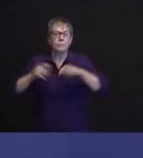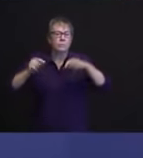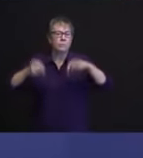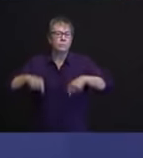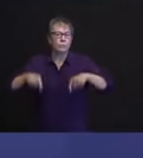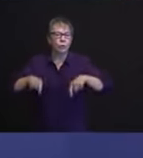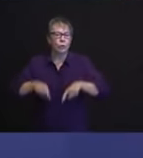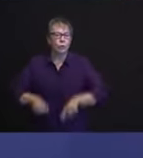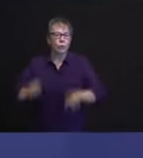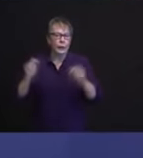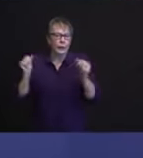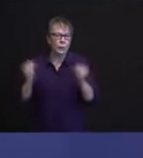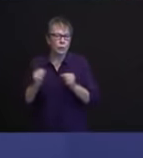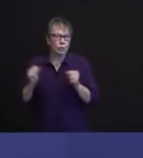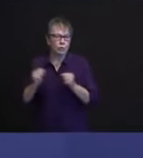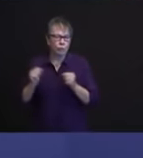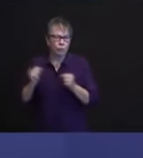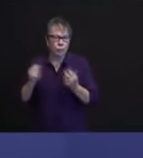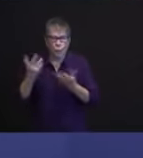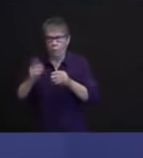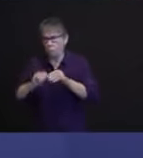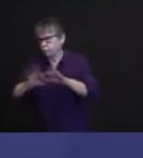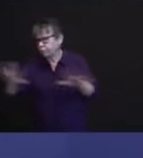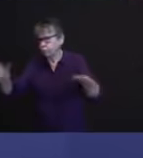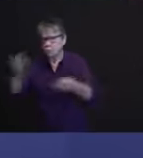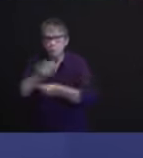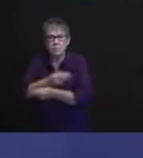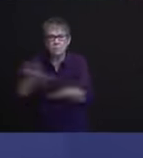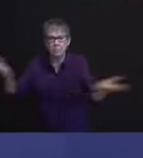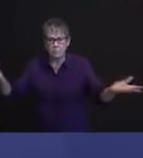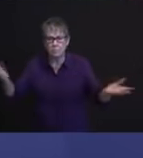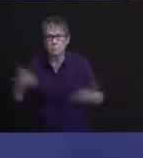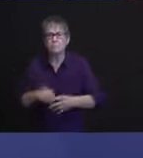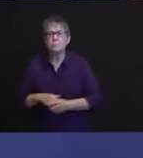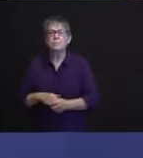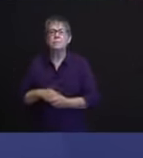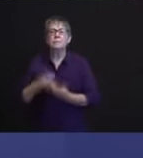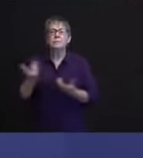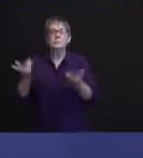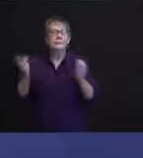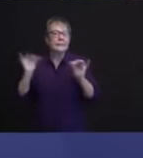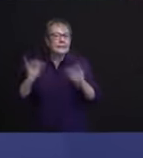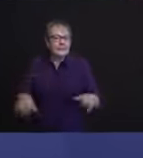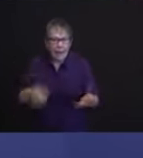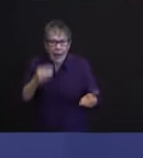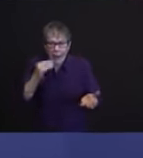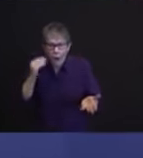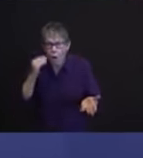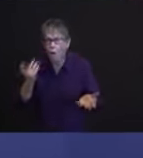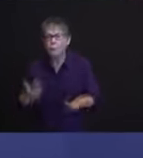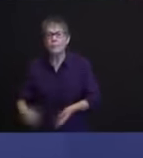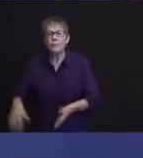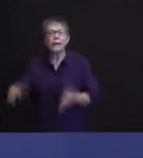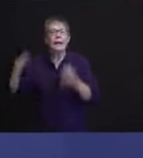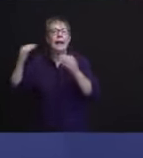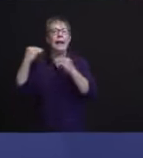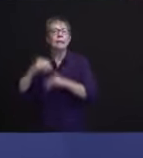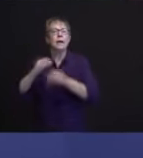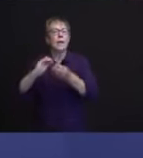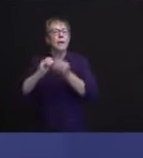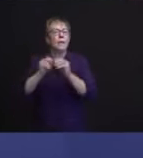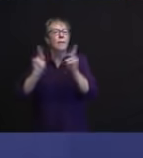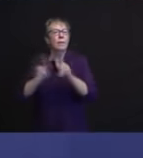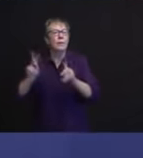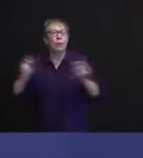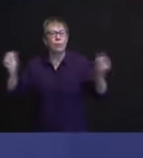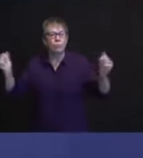home, limiting indoor gatherings to household members, visits with Santa, with a preference for virtual or outdoor visits, and